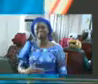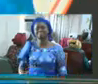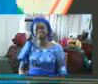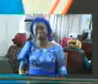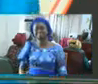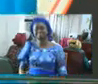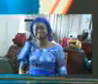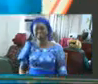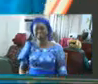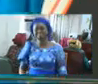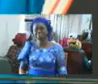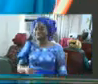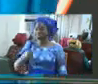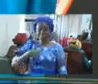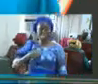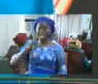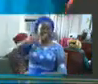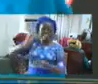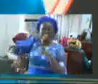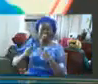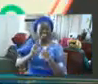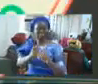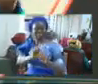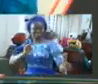I can't distance from my wife.